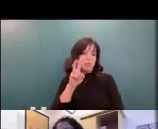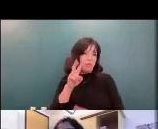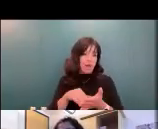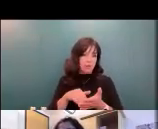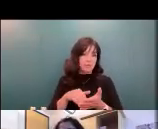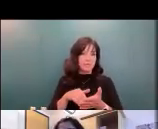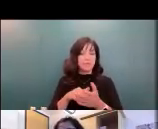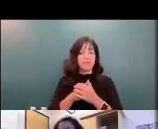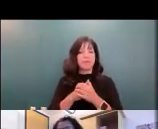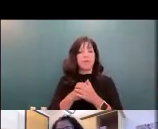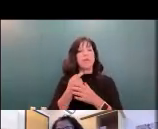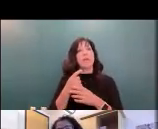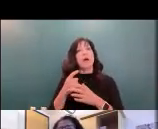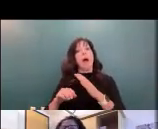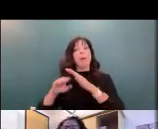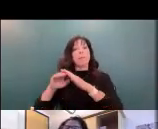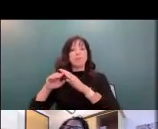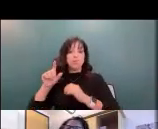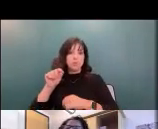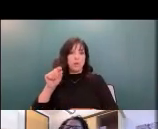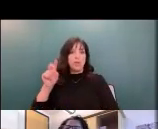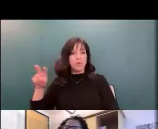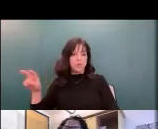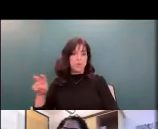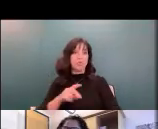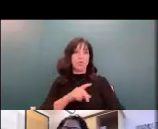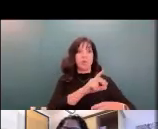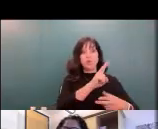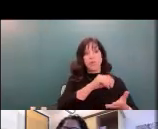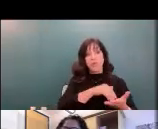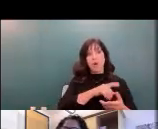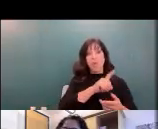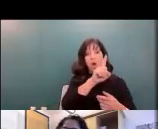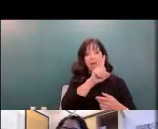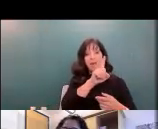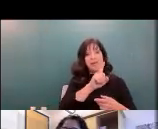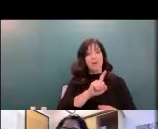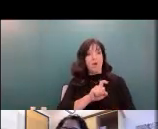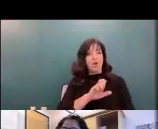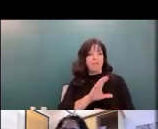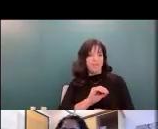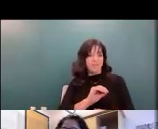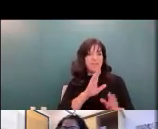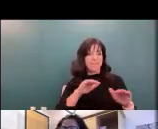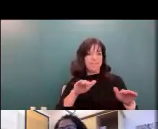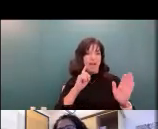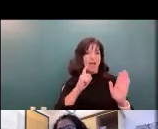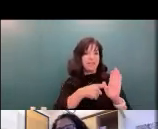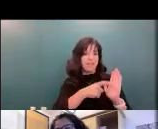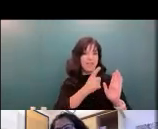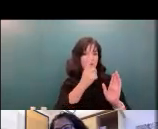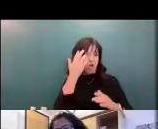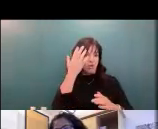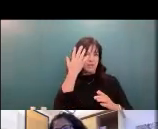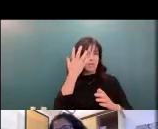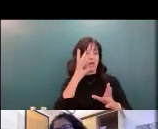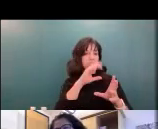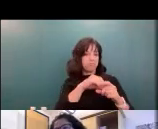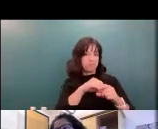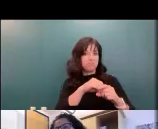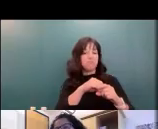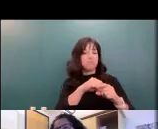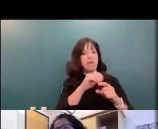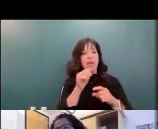through 2022. So in the year 2000, 1 in 158-year-old children was identified in autism in participating ADDM